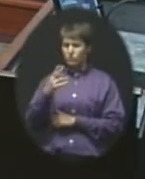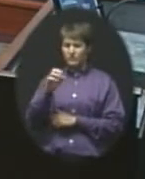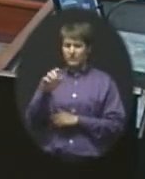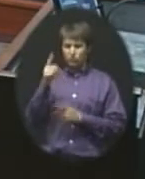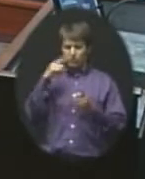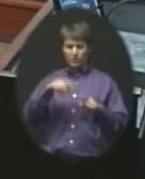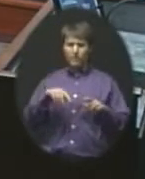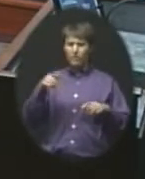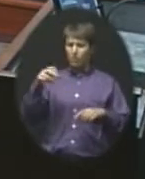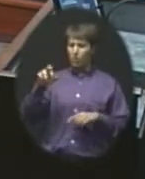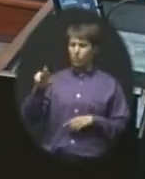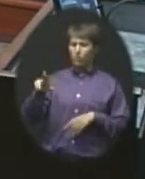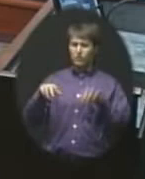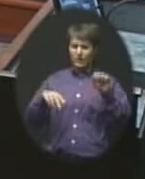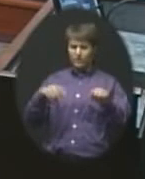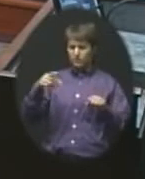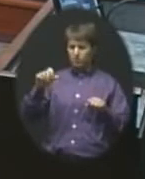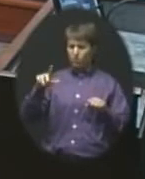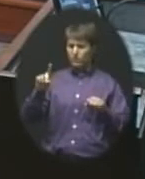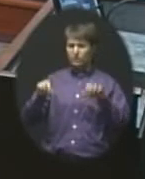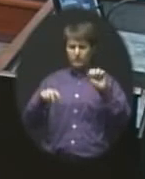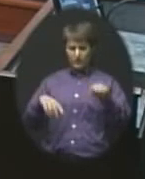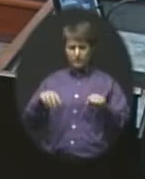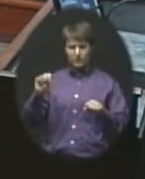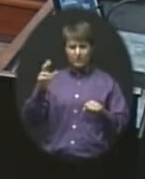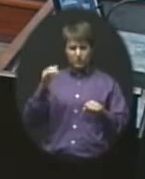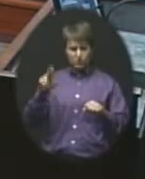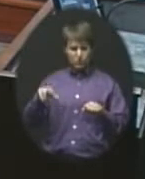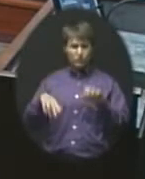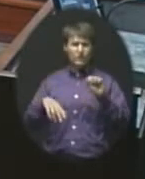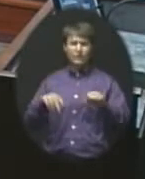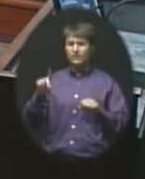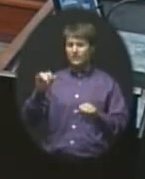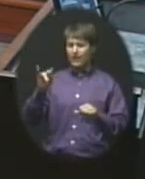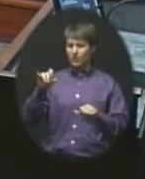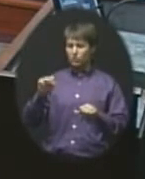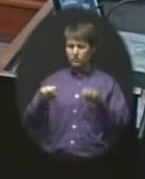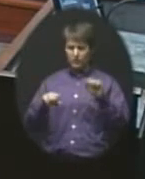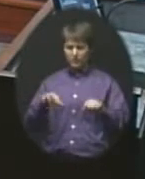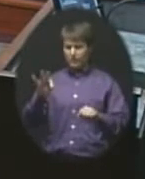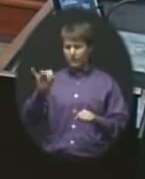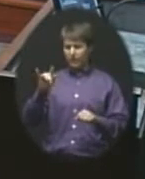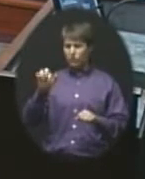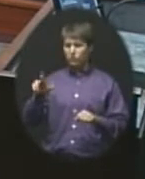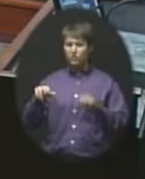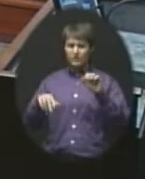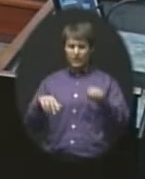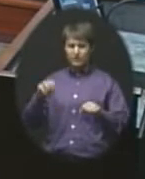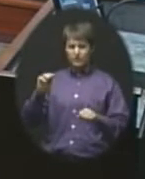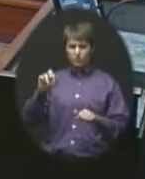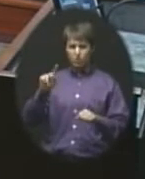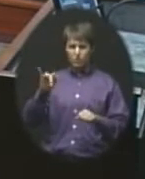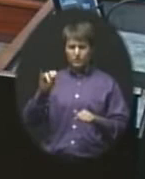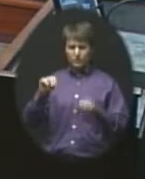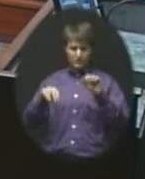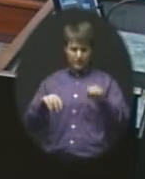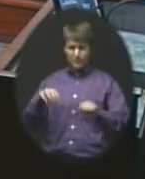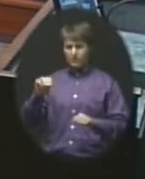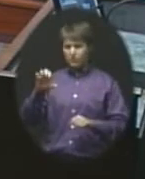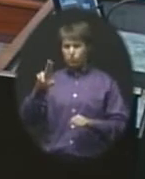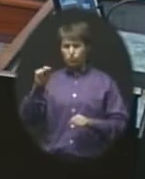Yes. Mr. Poland? Yes. Mr. Shear? Yes. Dr. Daniels? Yes. Mrs. Felter? Yes. Mrs. Martin? Yes. Mr. McCune?